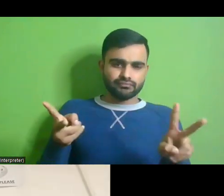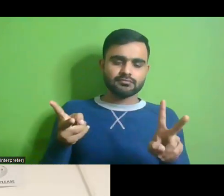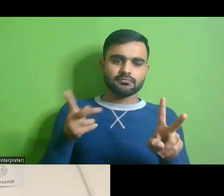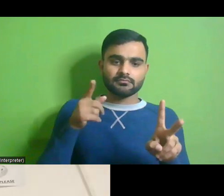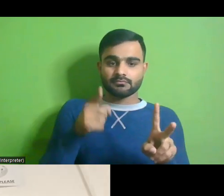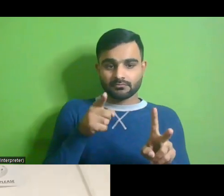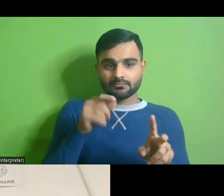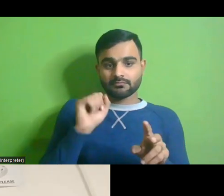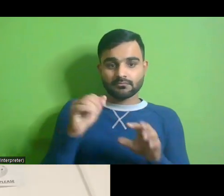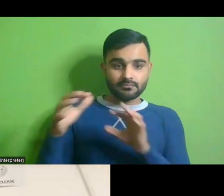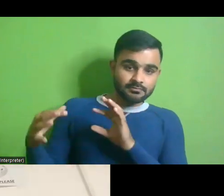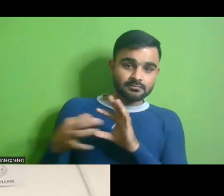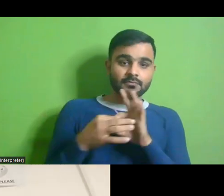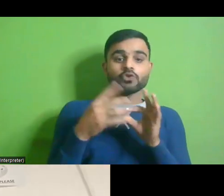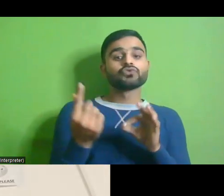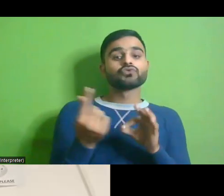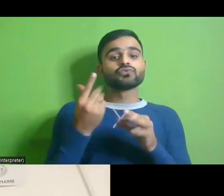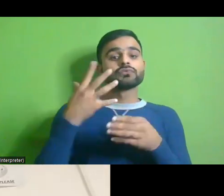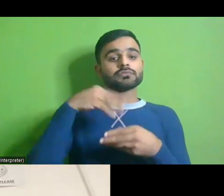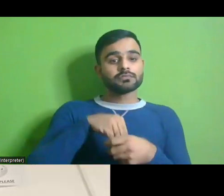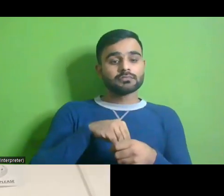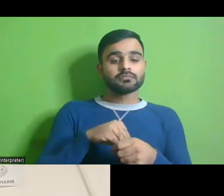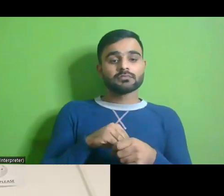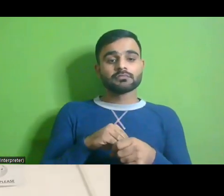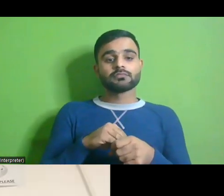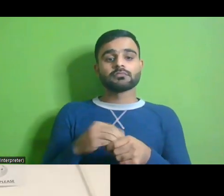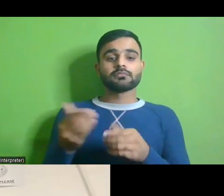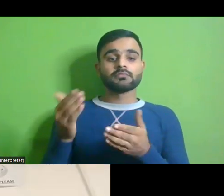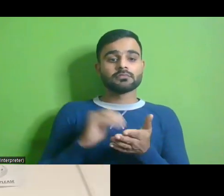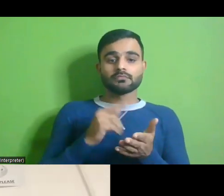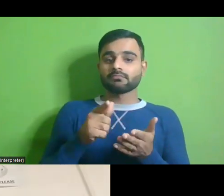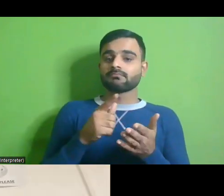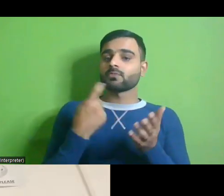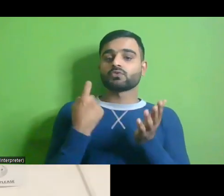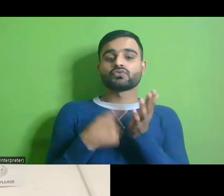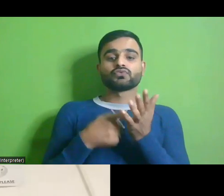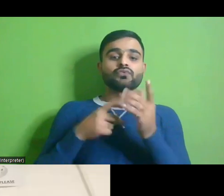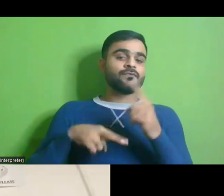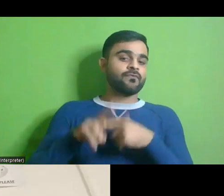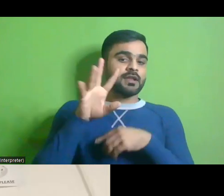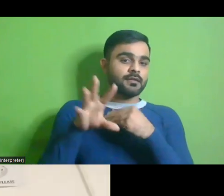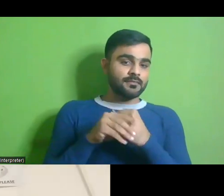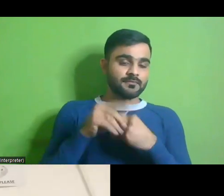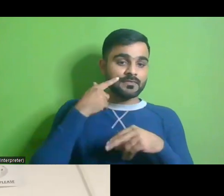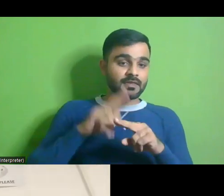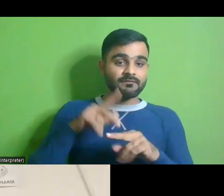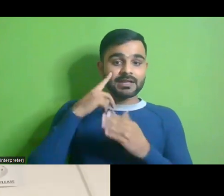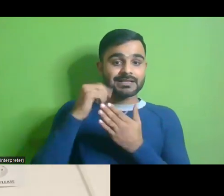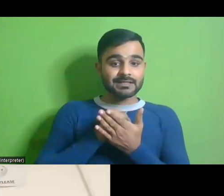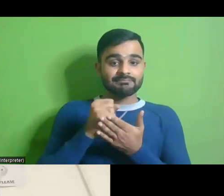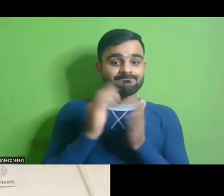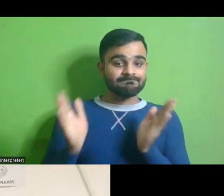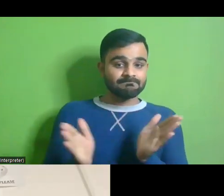it's there because usually it's, it's coming with its hierarchical values as well, even if it is trying to